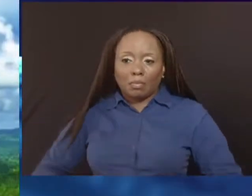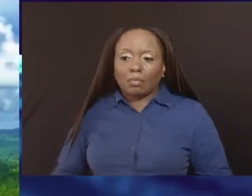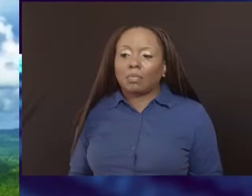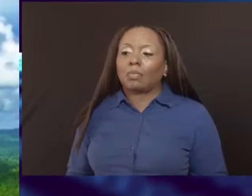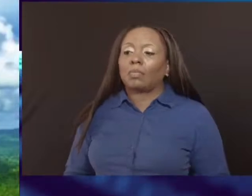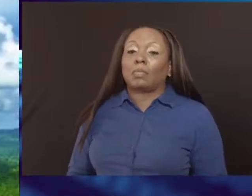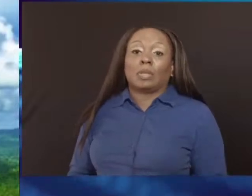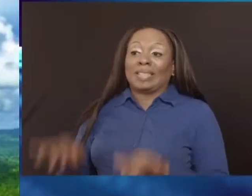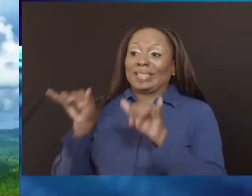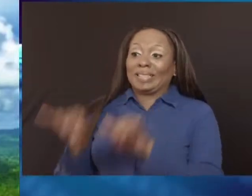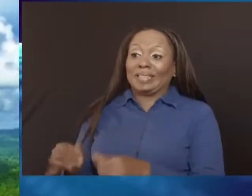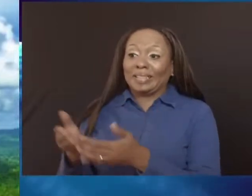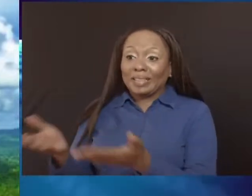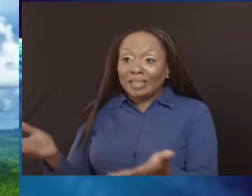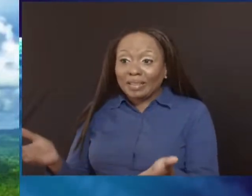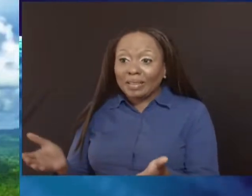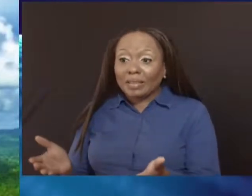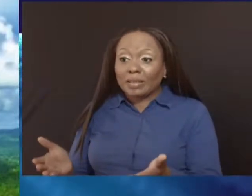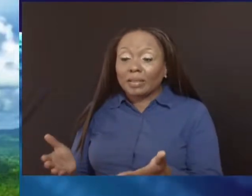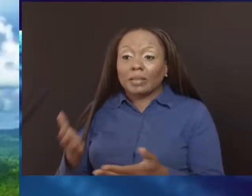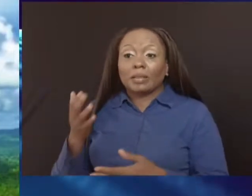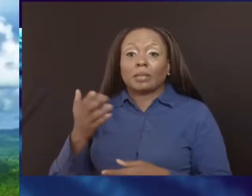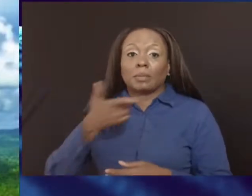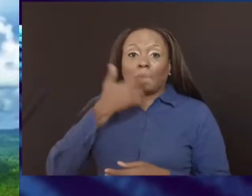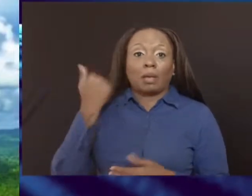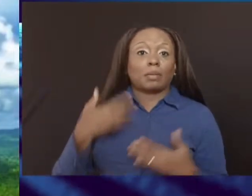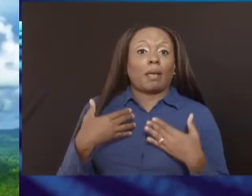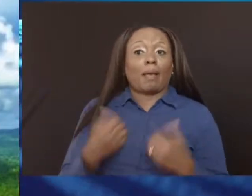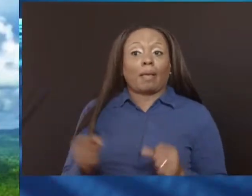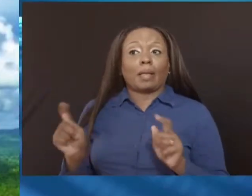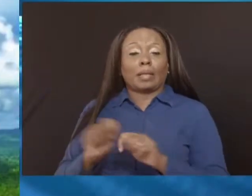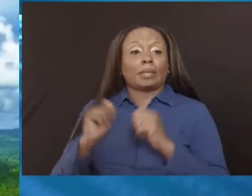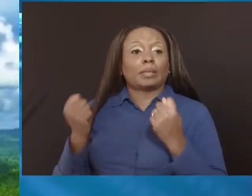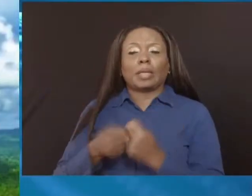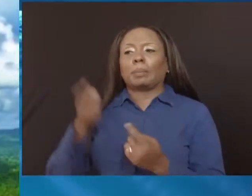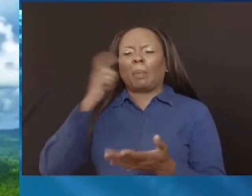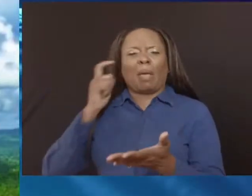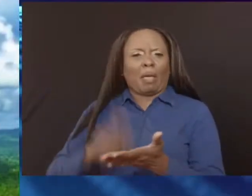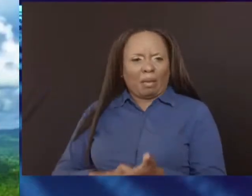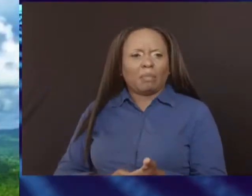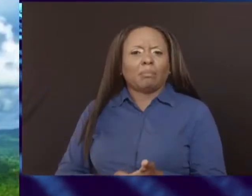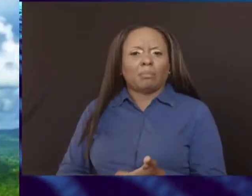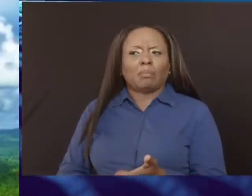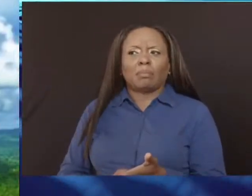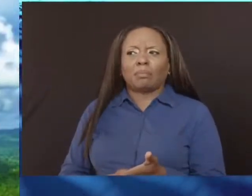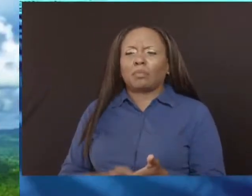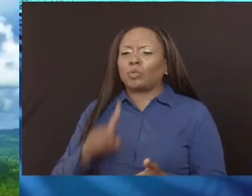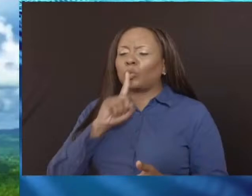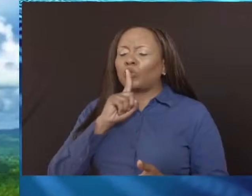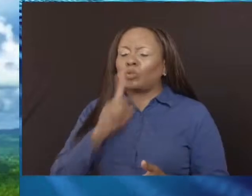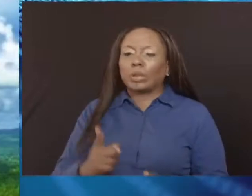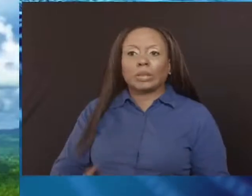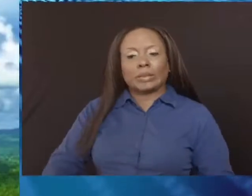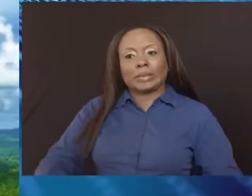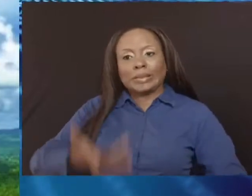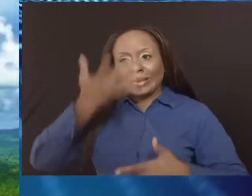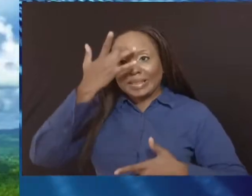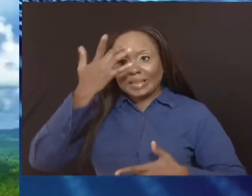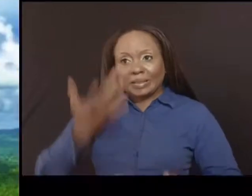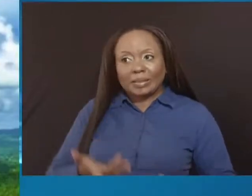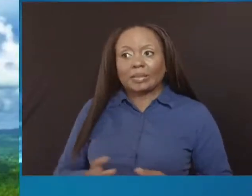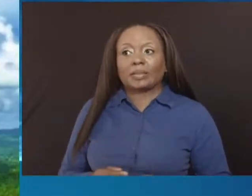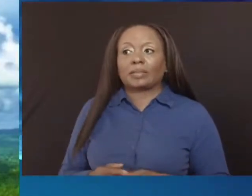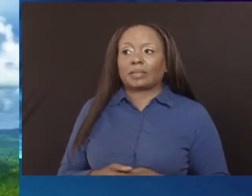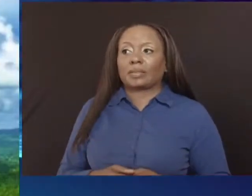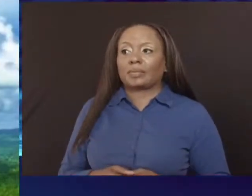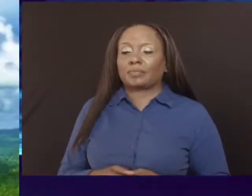kept within that facility because the health provider team down there has identified these persons as being very severe and they require closer